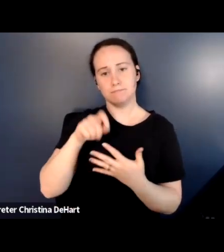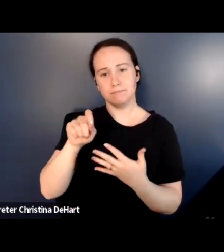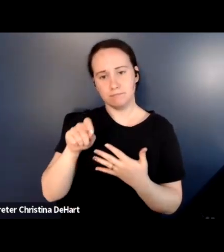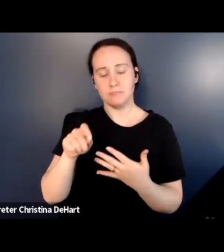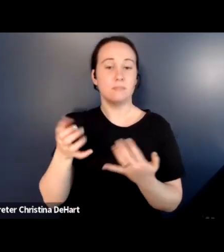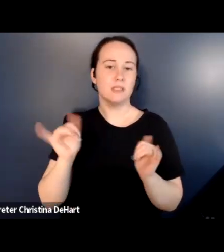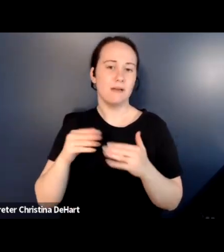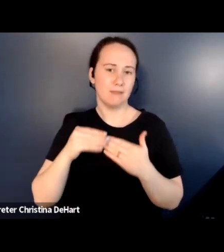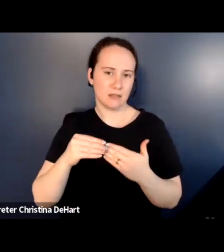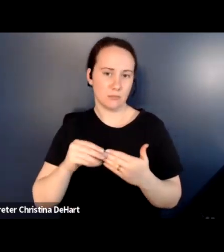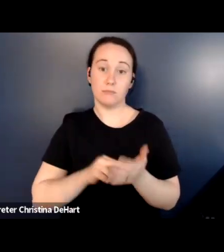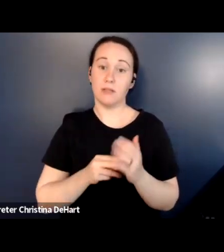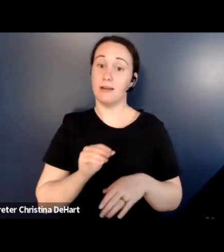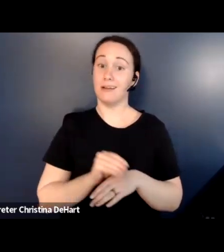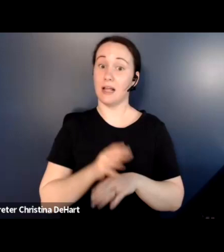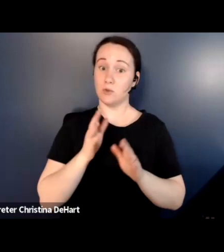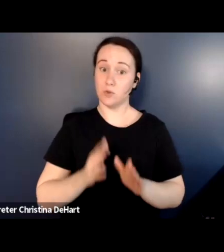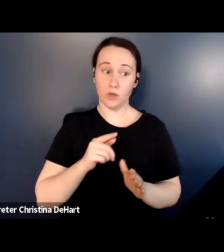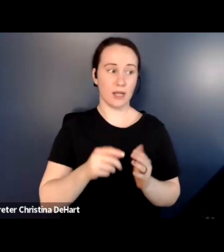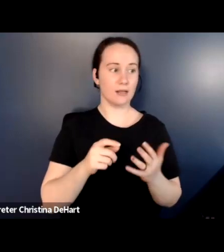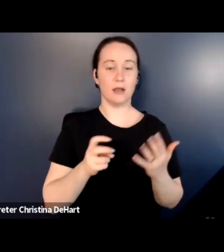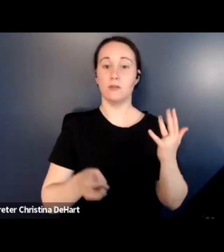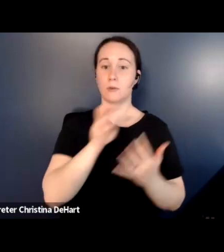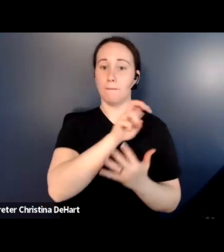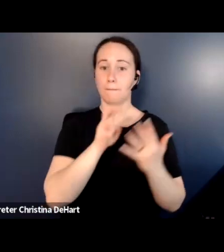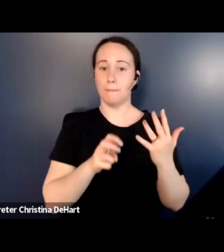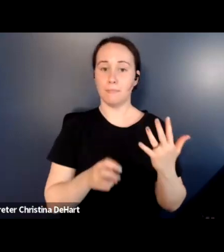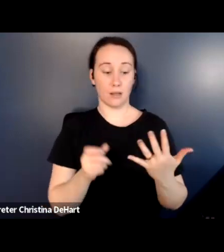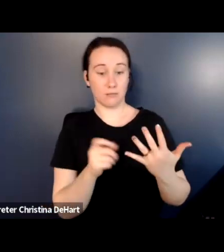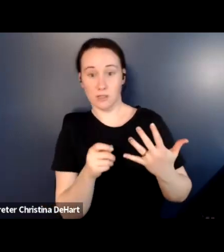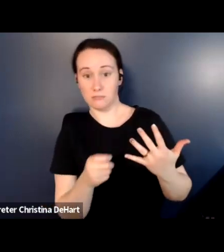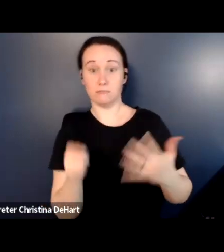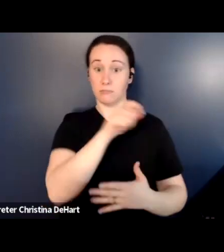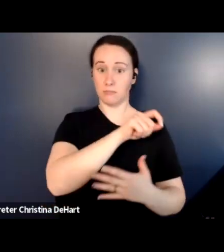around and fill in fields as needed and saving along the way.